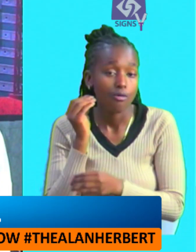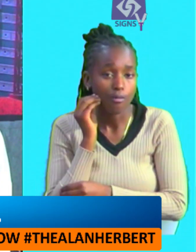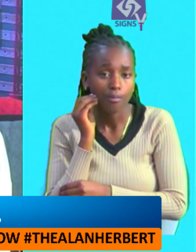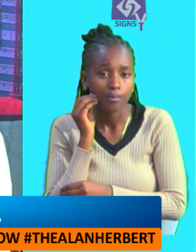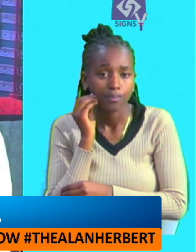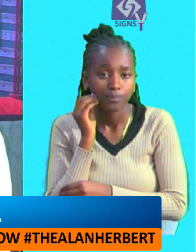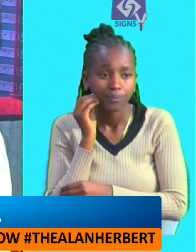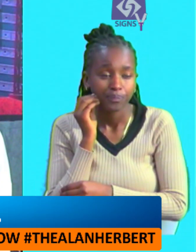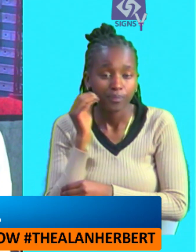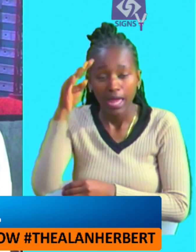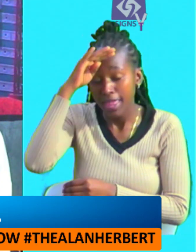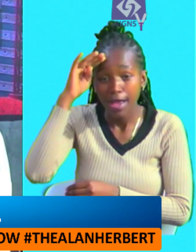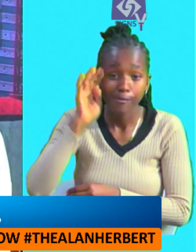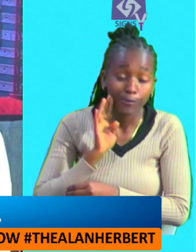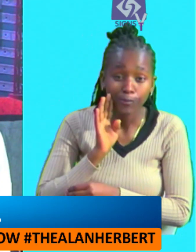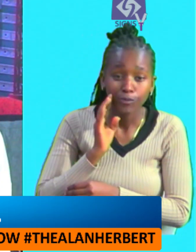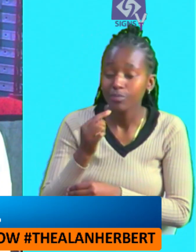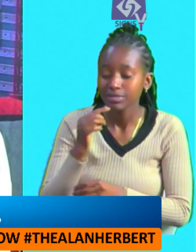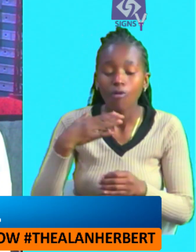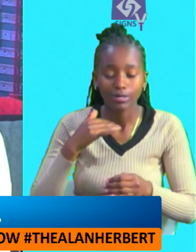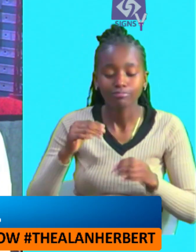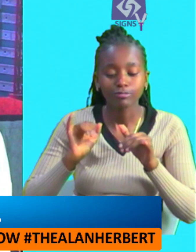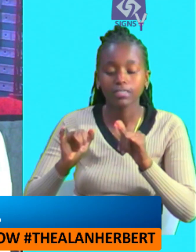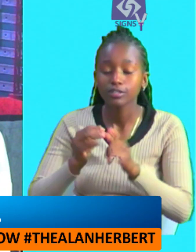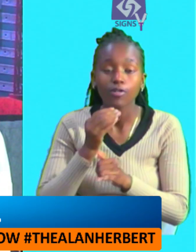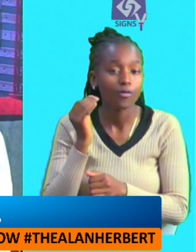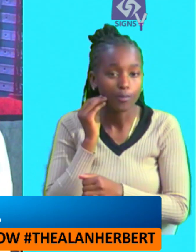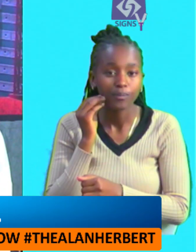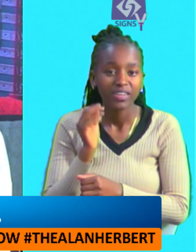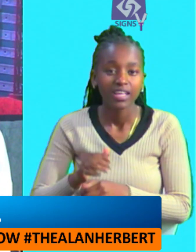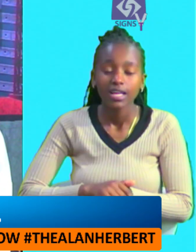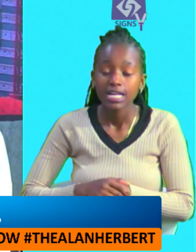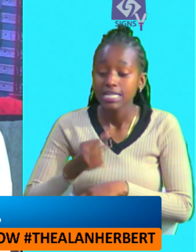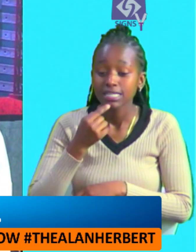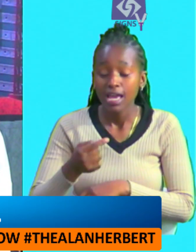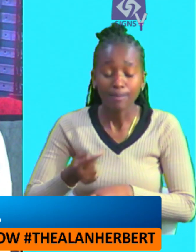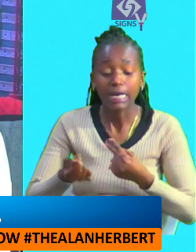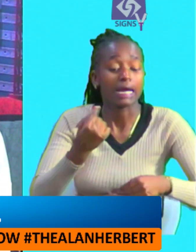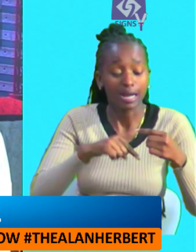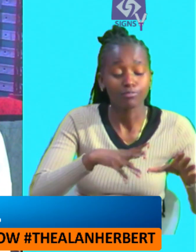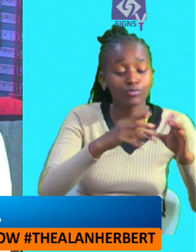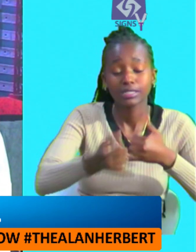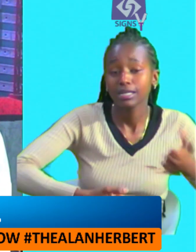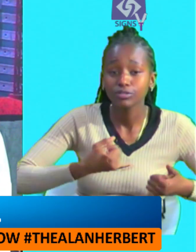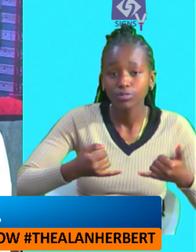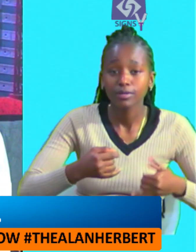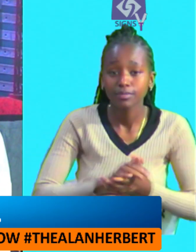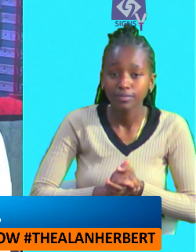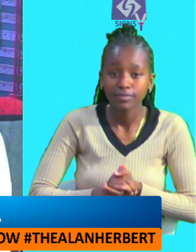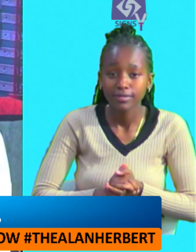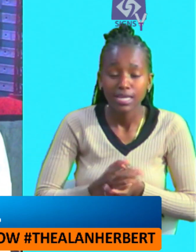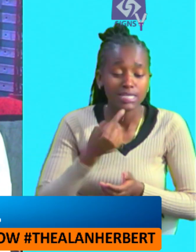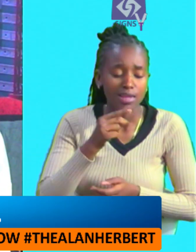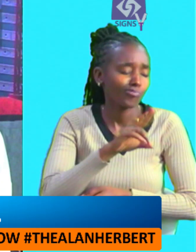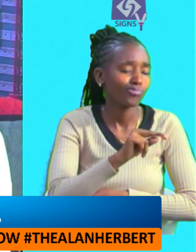you aren't living in a vacuum. You are living in a community. You are living in a household. You are living within a family. You are